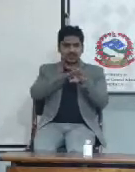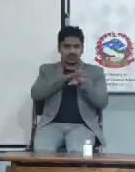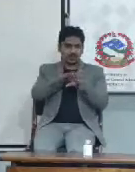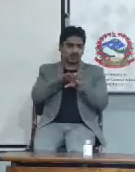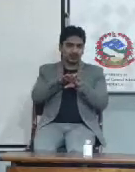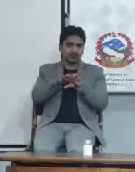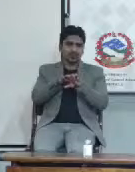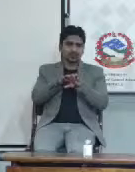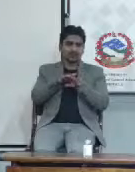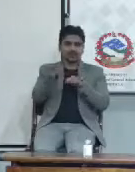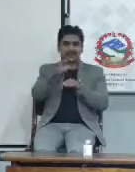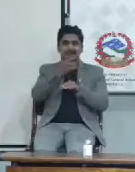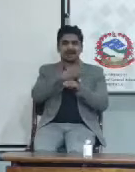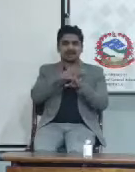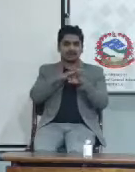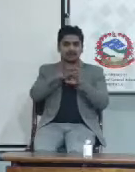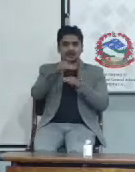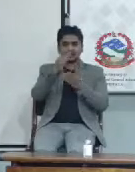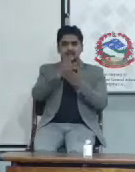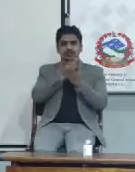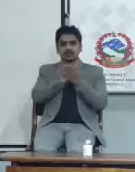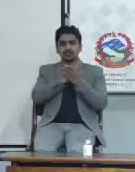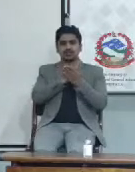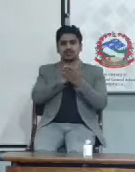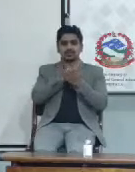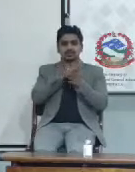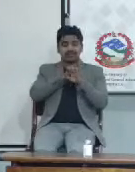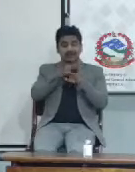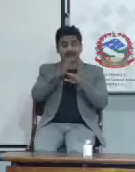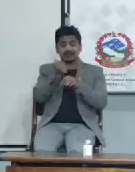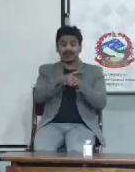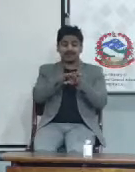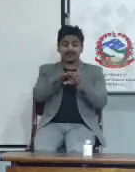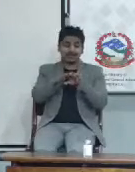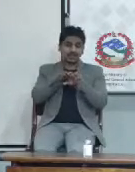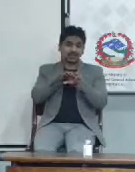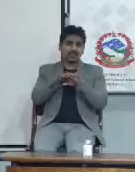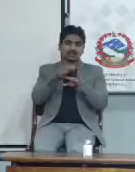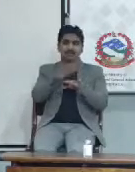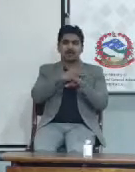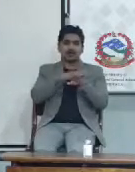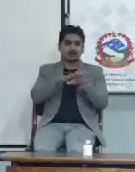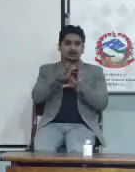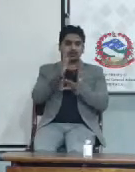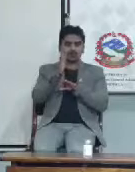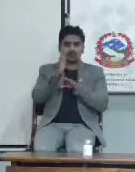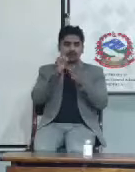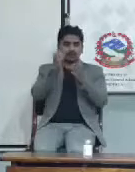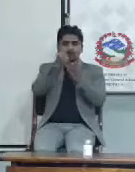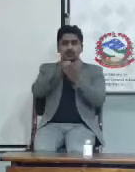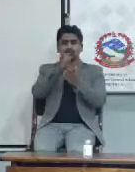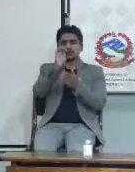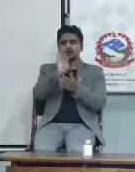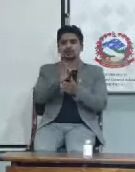how can we mobilize that kind of information system to impact the mass population? Thank you.